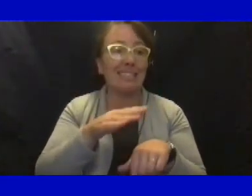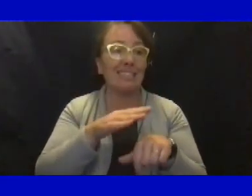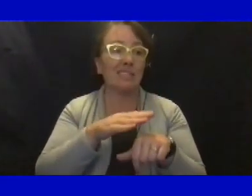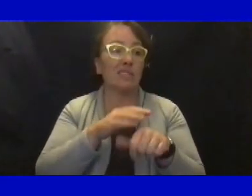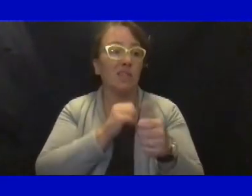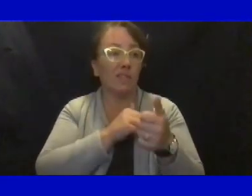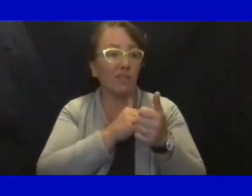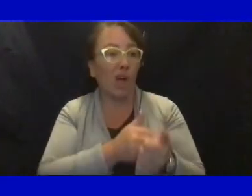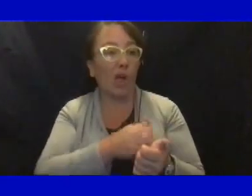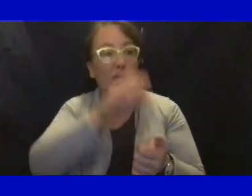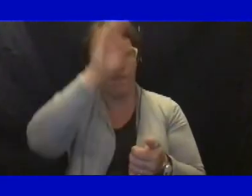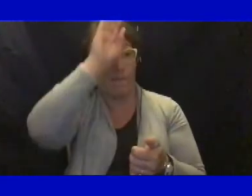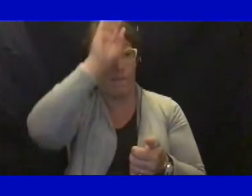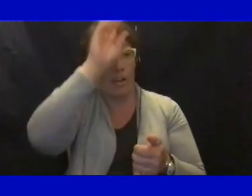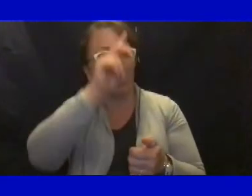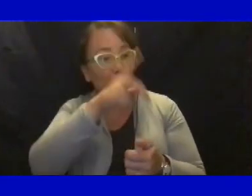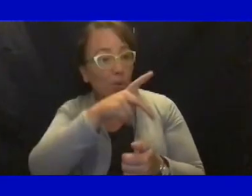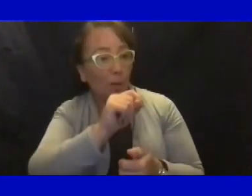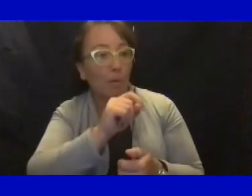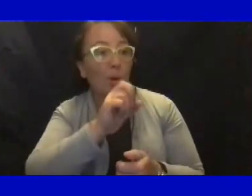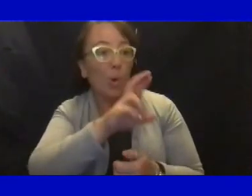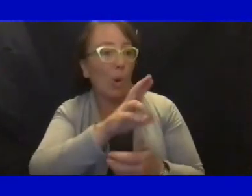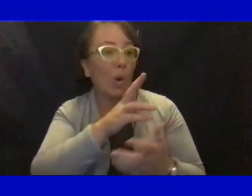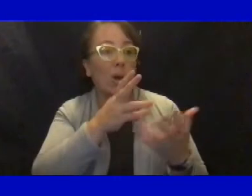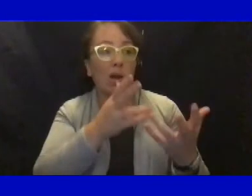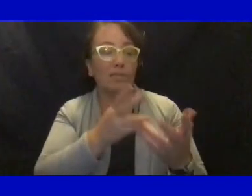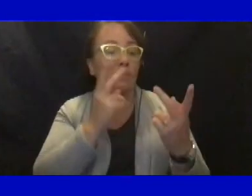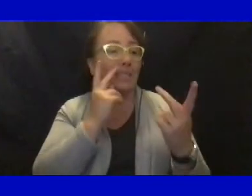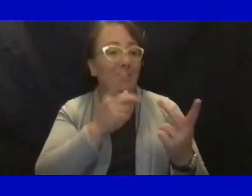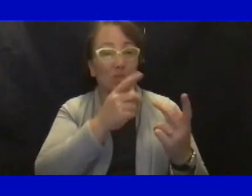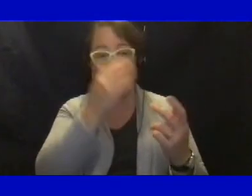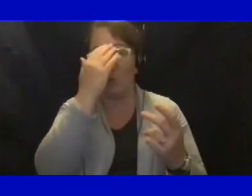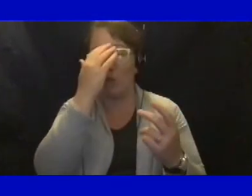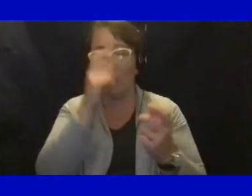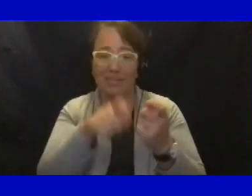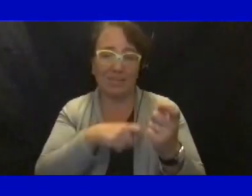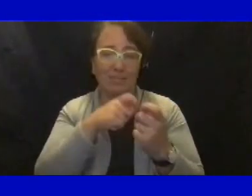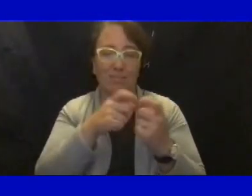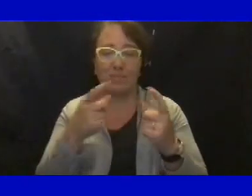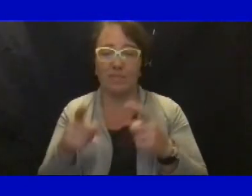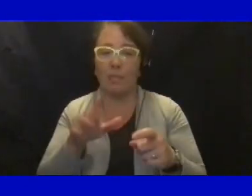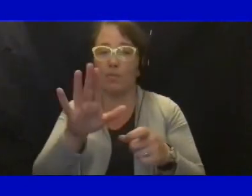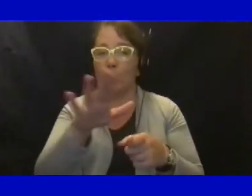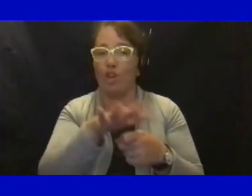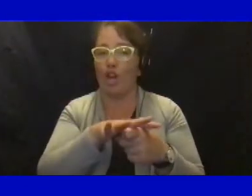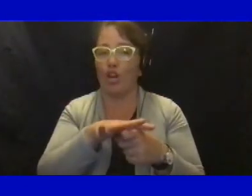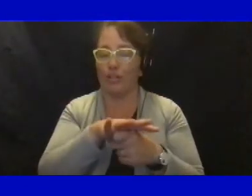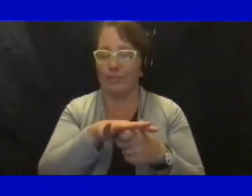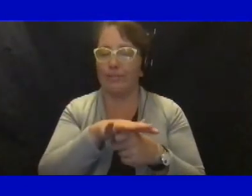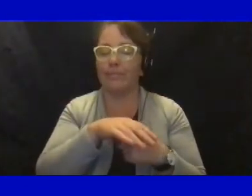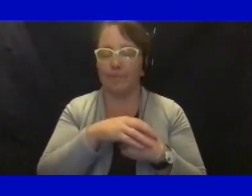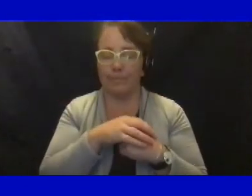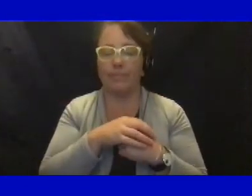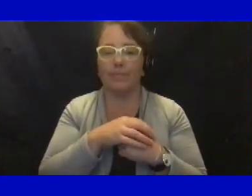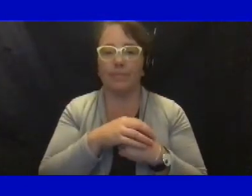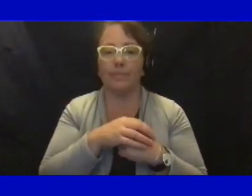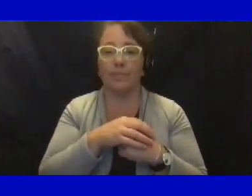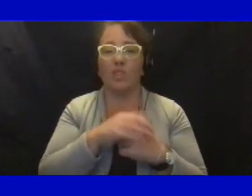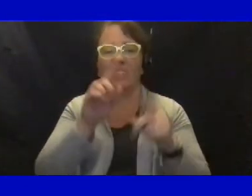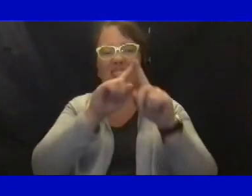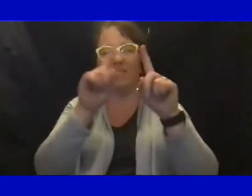on. Go get more information so that you can be fully up to speed on what's going on. And then you can take the measures that are necessary to keep you